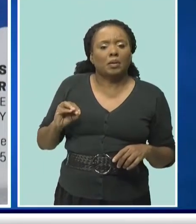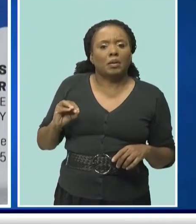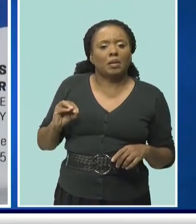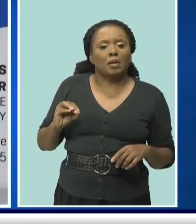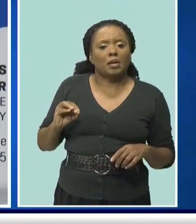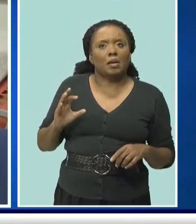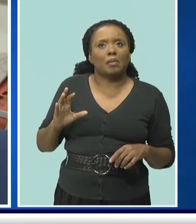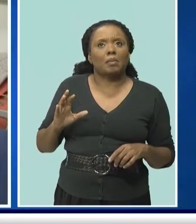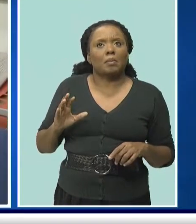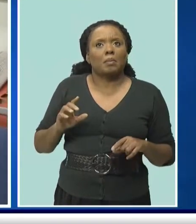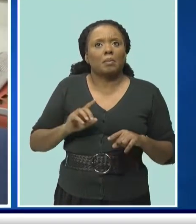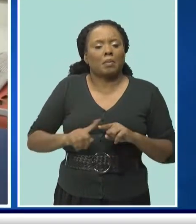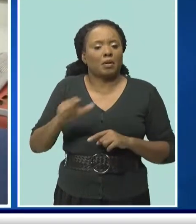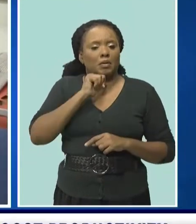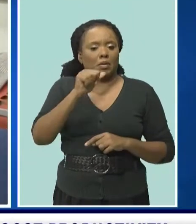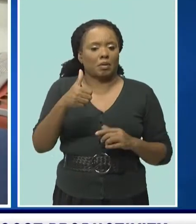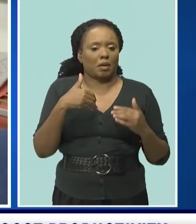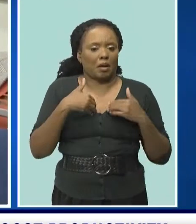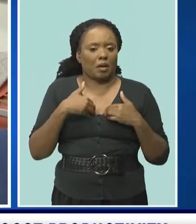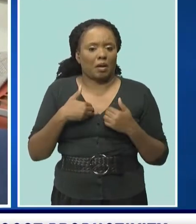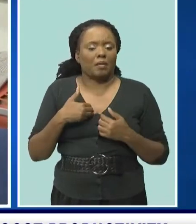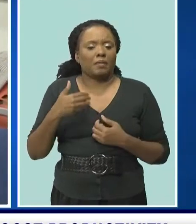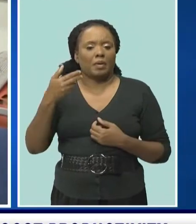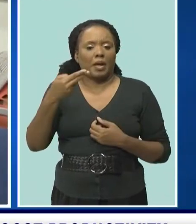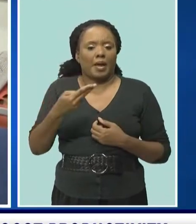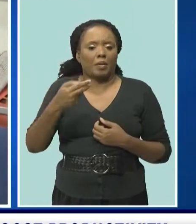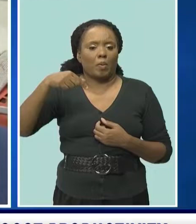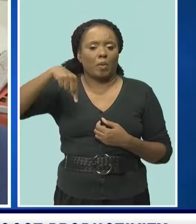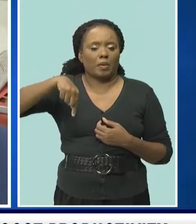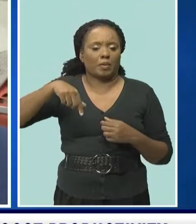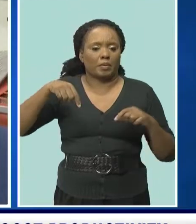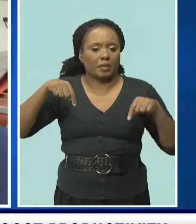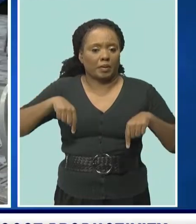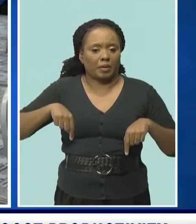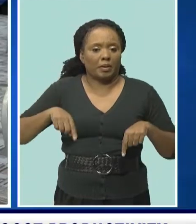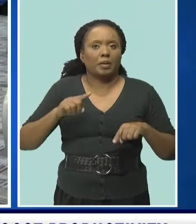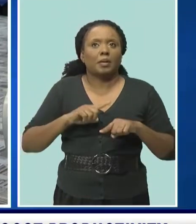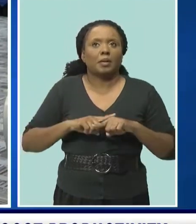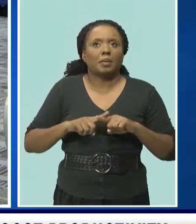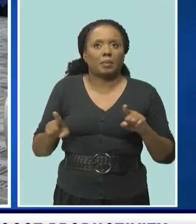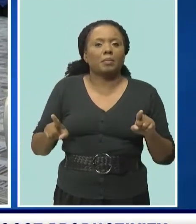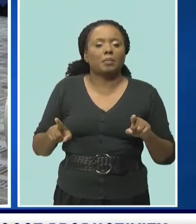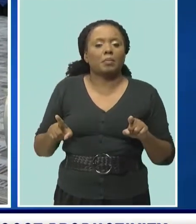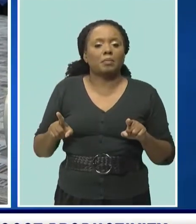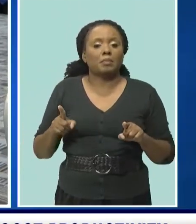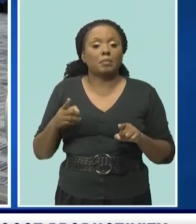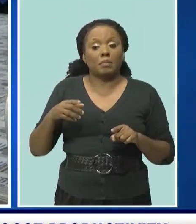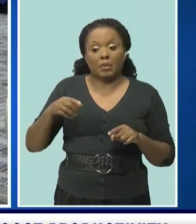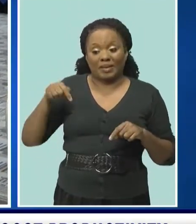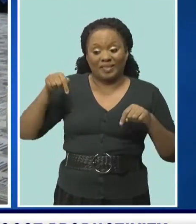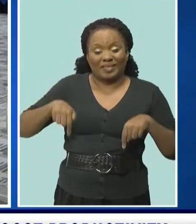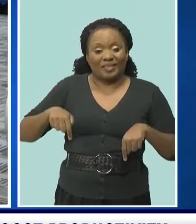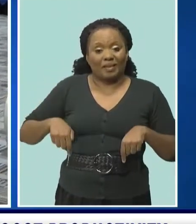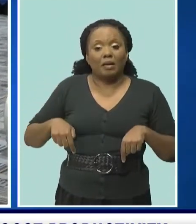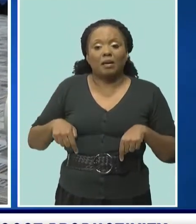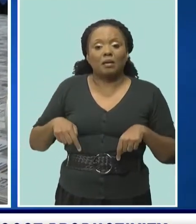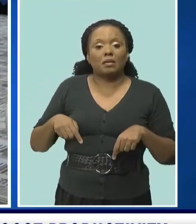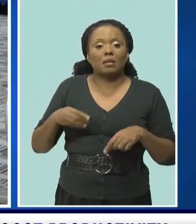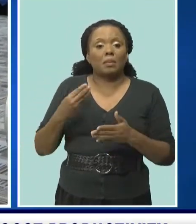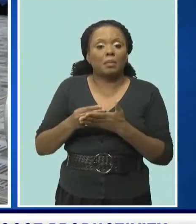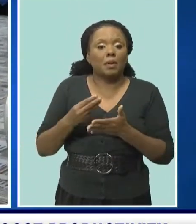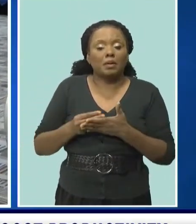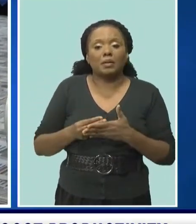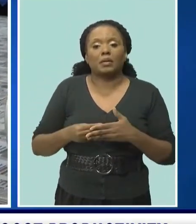not having its corporate headquarters here, but running its corporate operations from here in finance, in marketing,